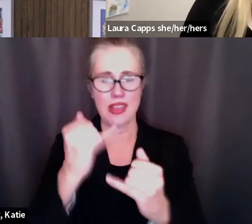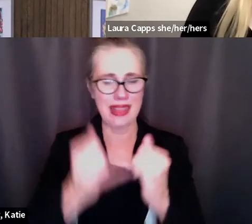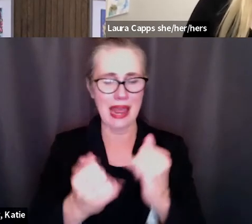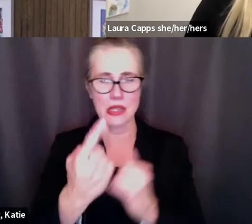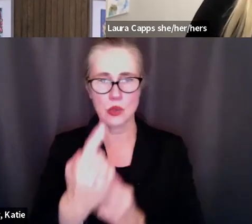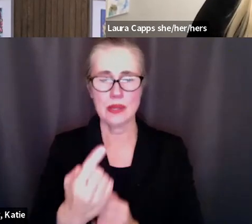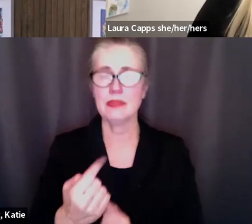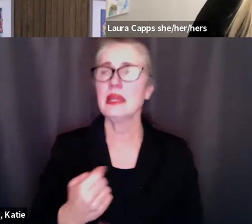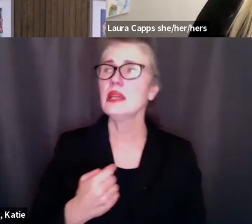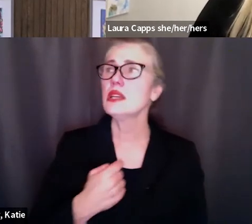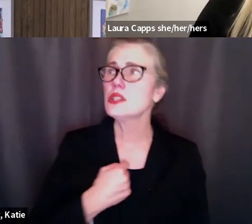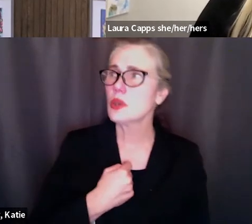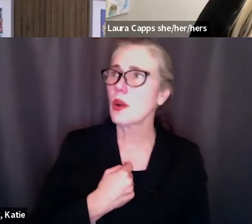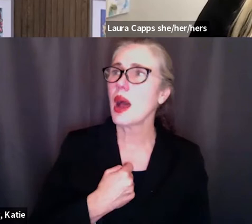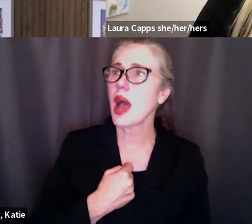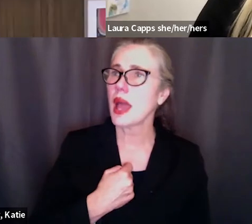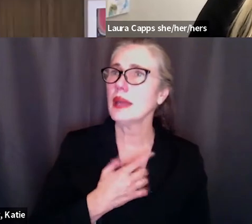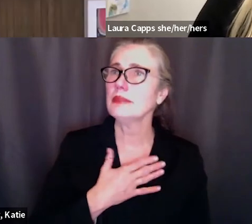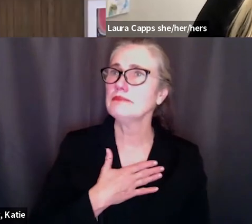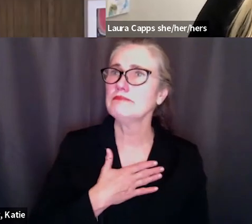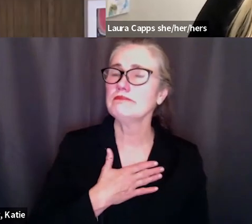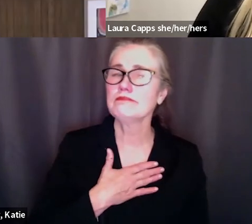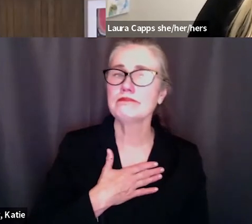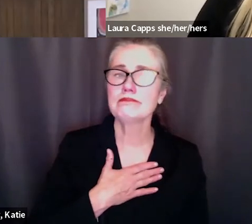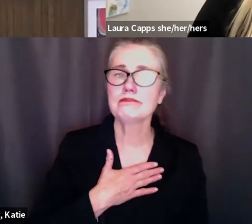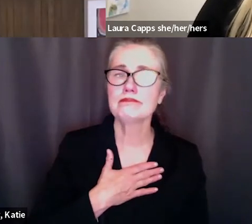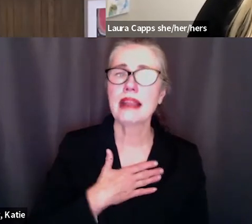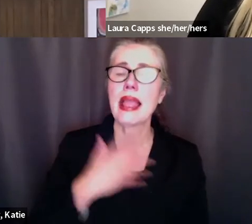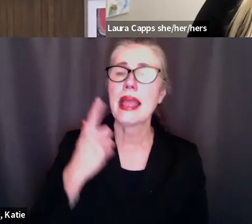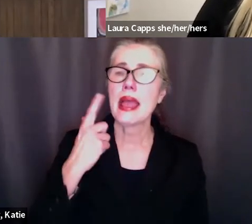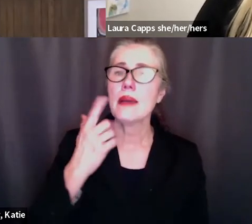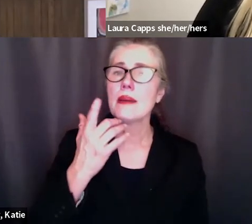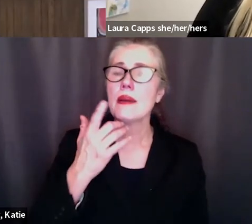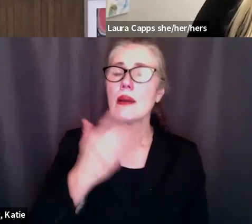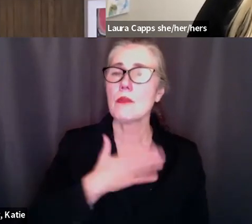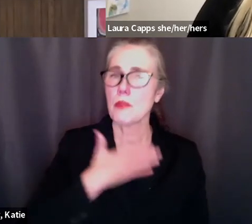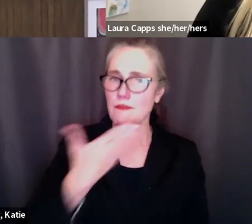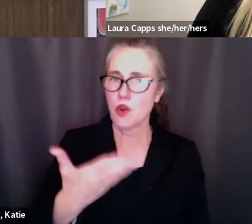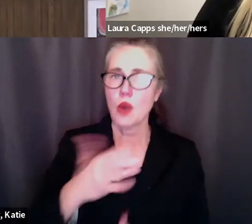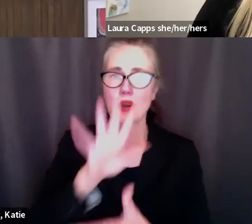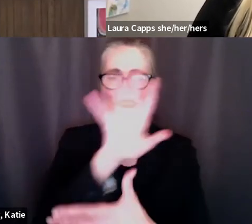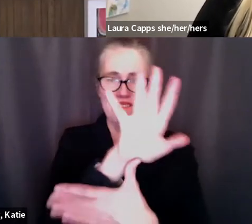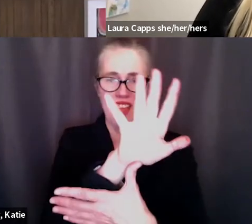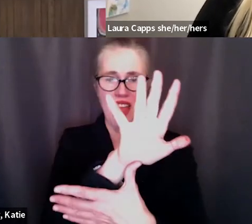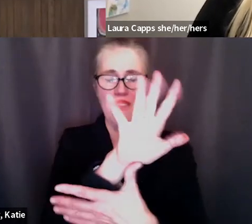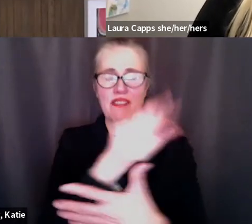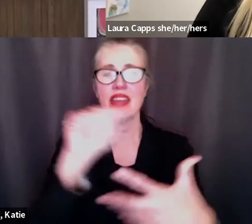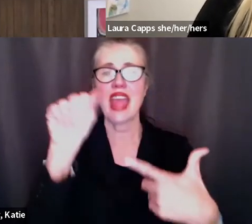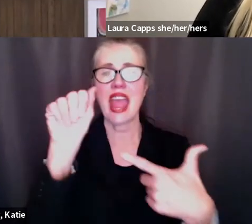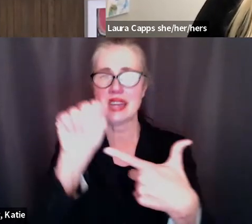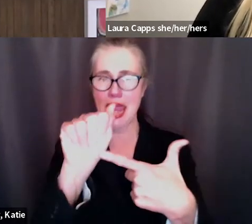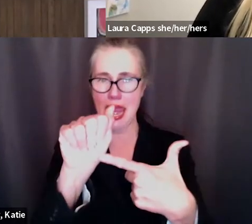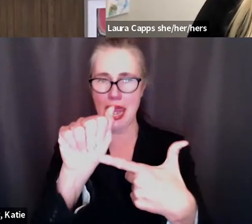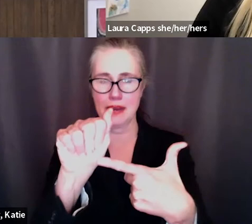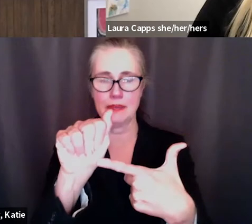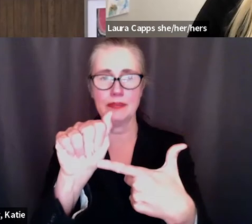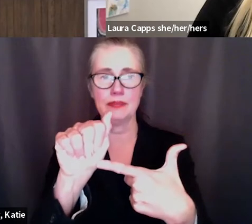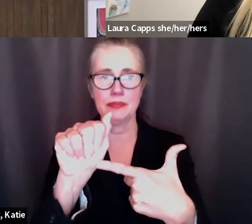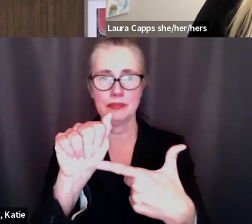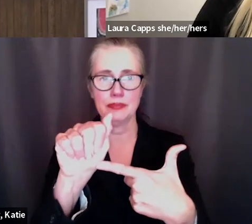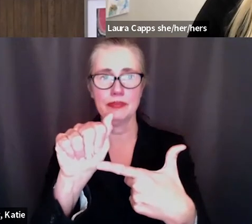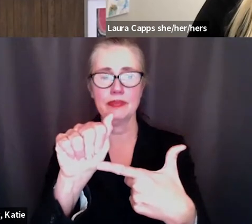i would be willing to put forward scenario five equity map scenario a and